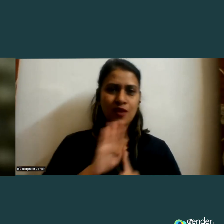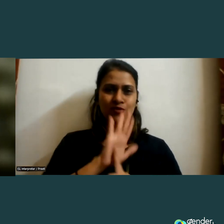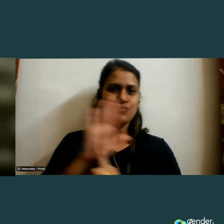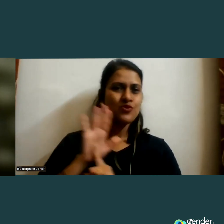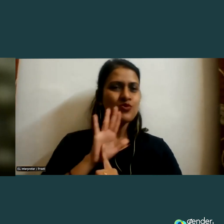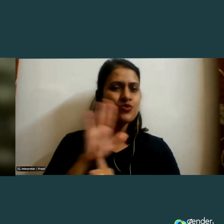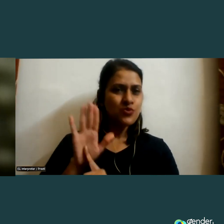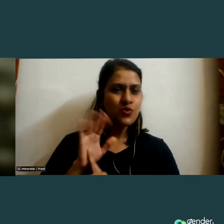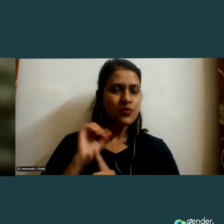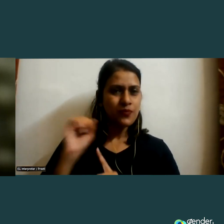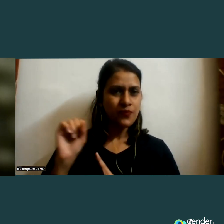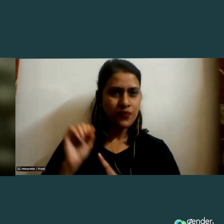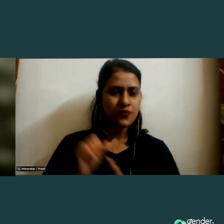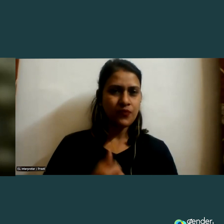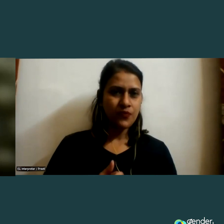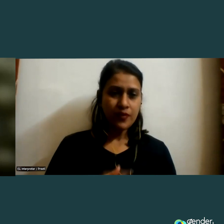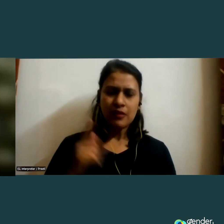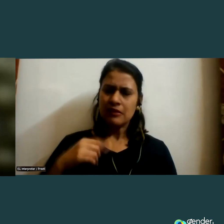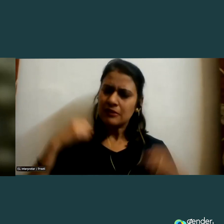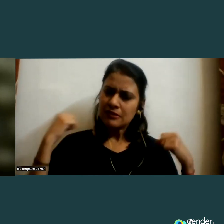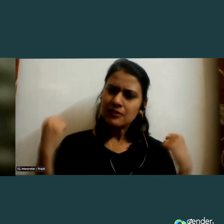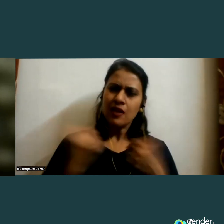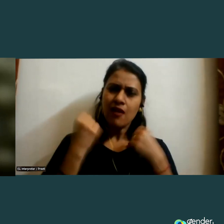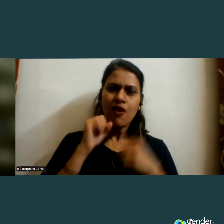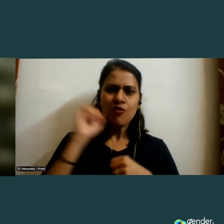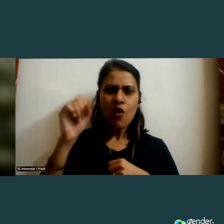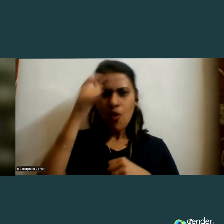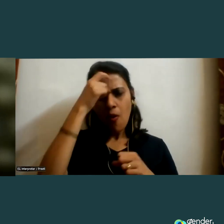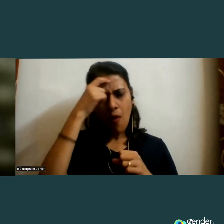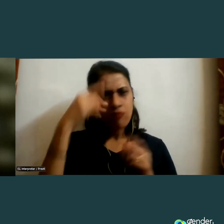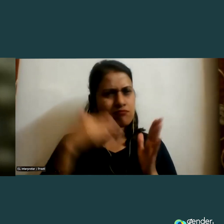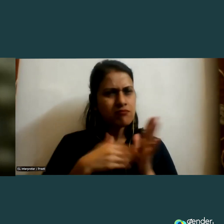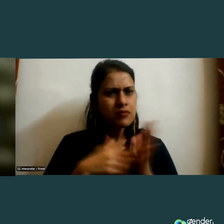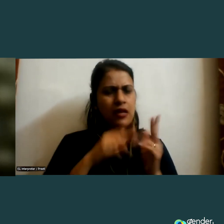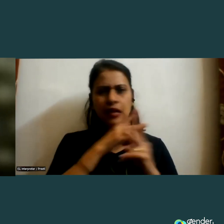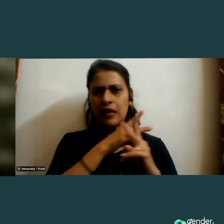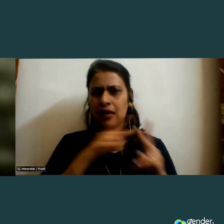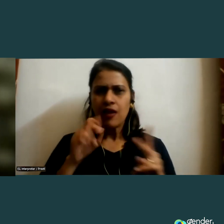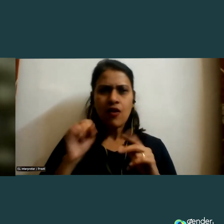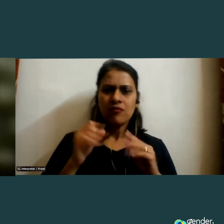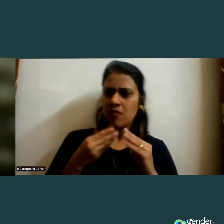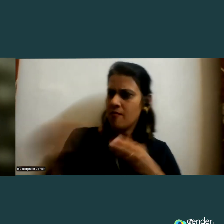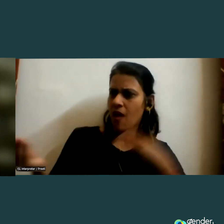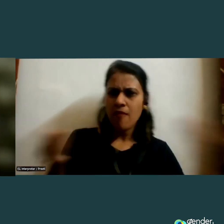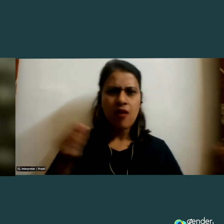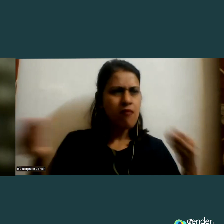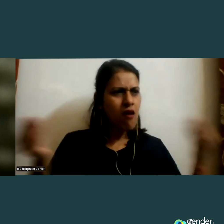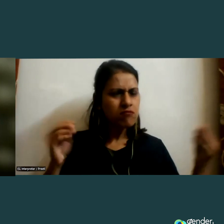demonstrate that they're beyond just their struggles and all the problems that you hear about that neighborhood,